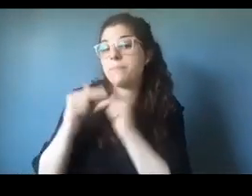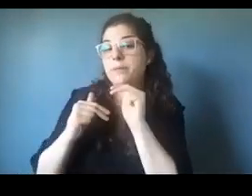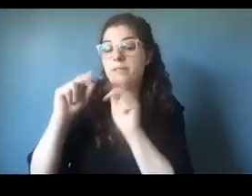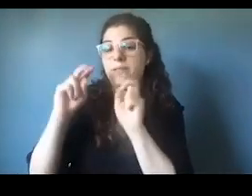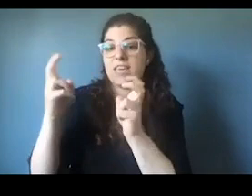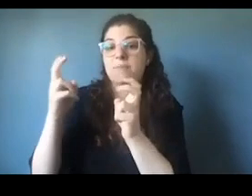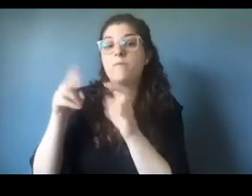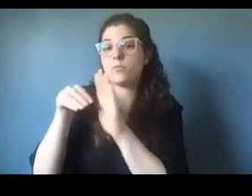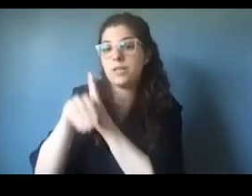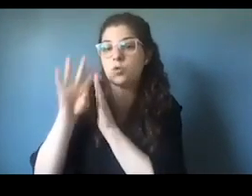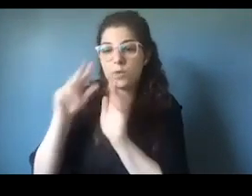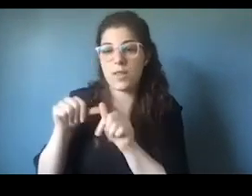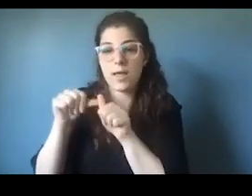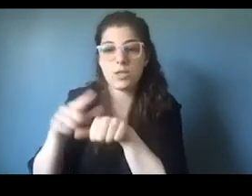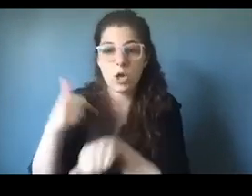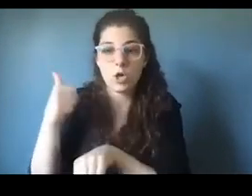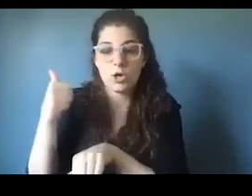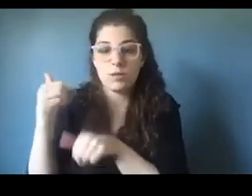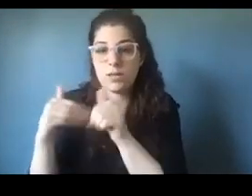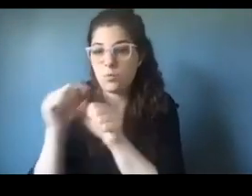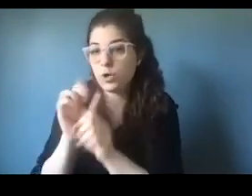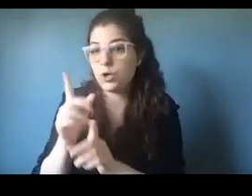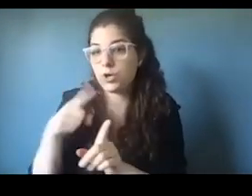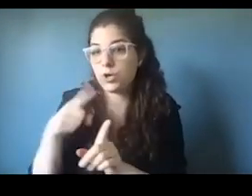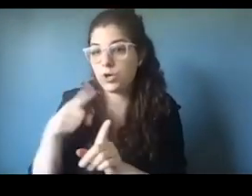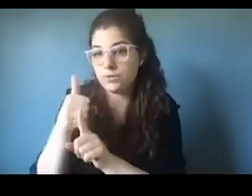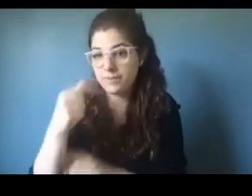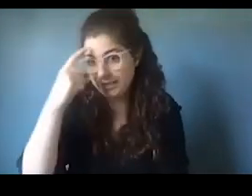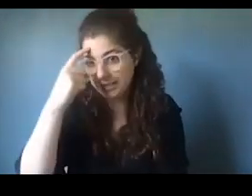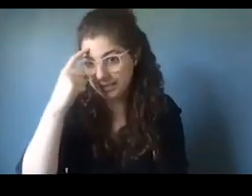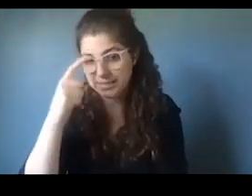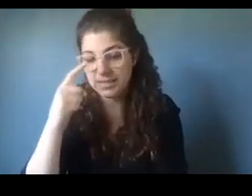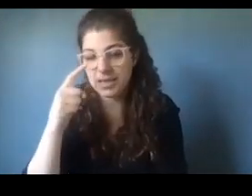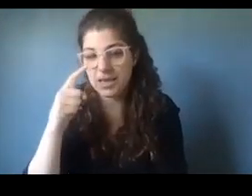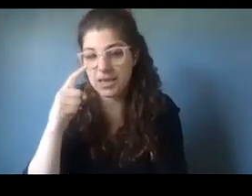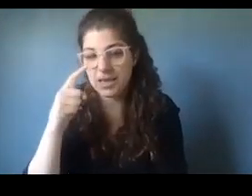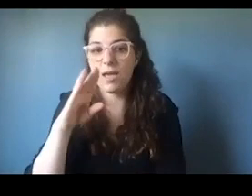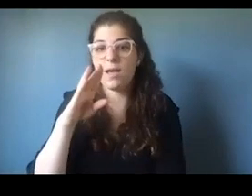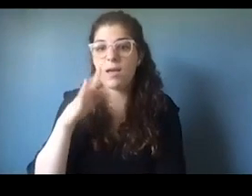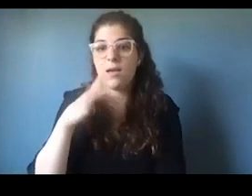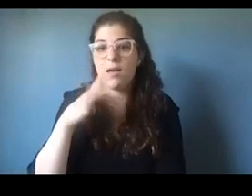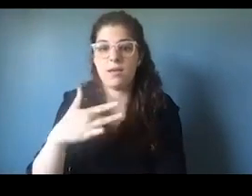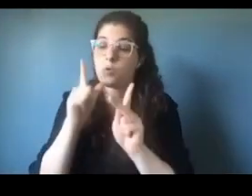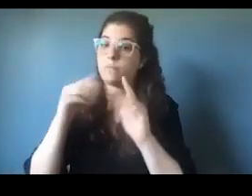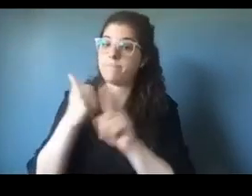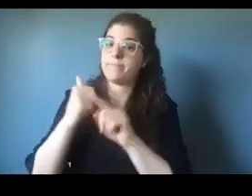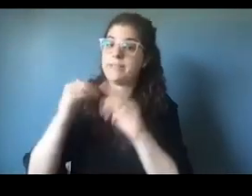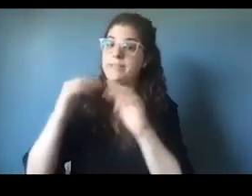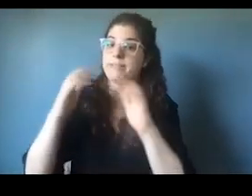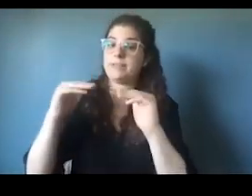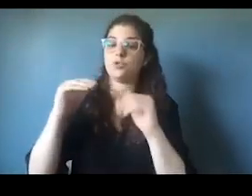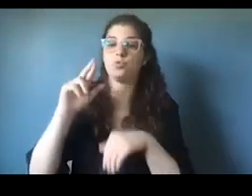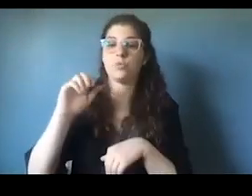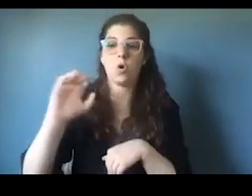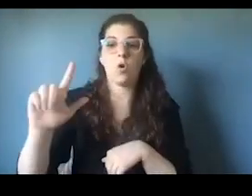to last much longer than workers think. And it's likely that a lot of people who are expecting to be recalled are not going to have a job to